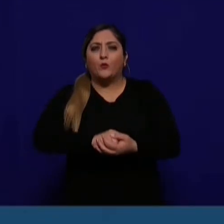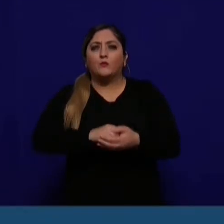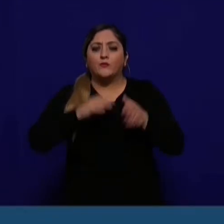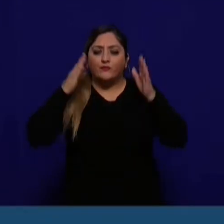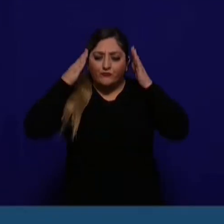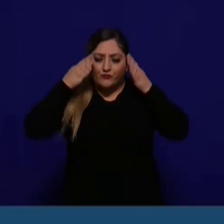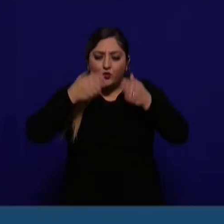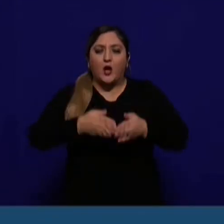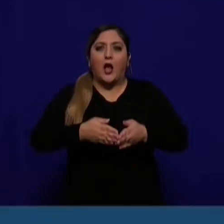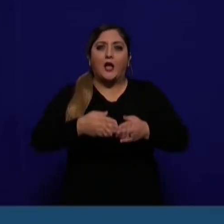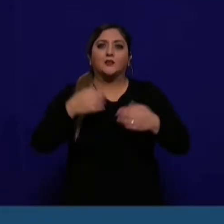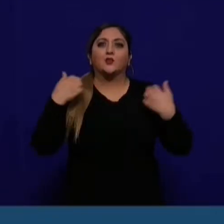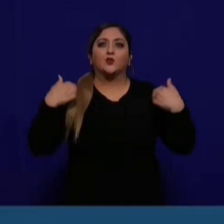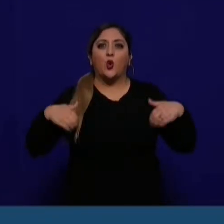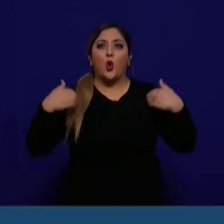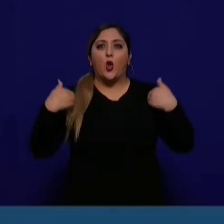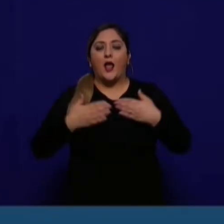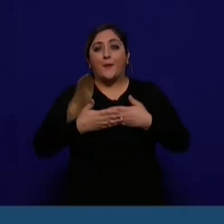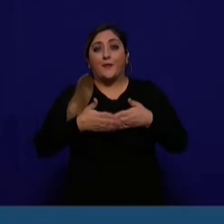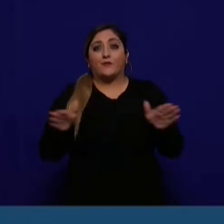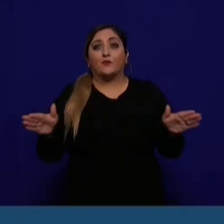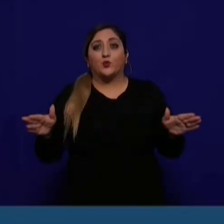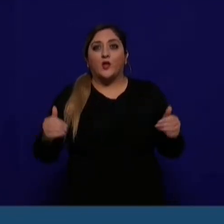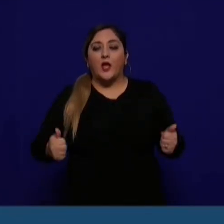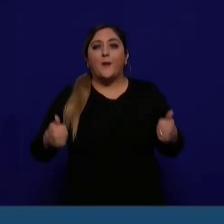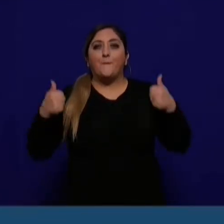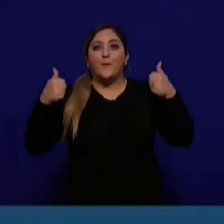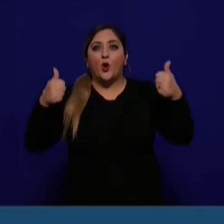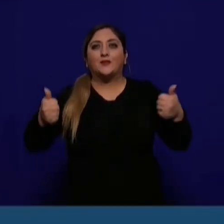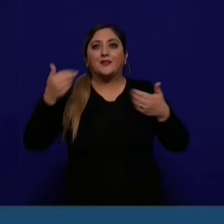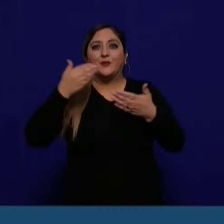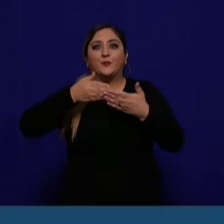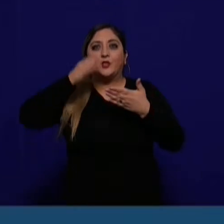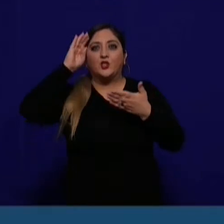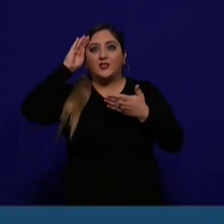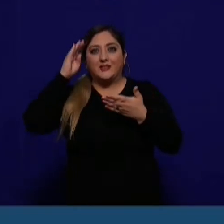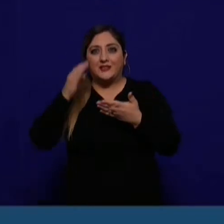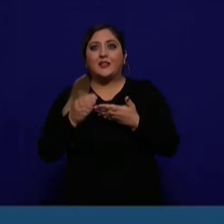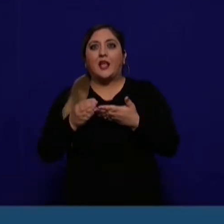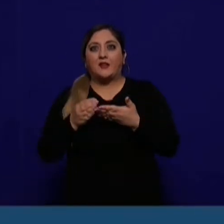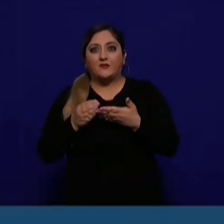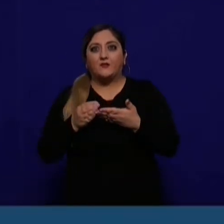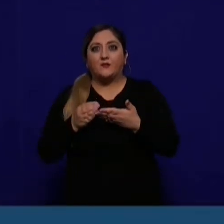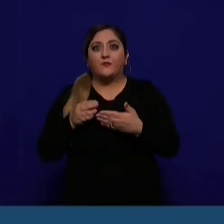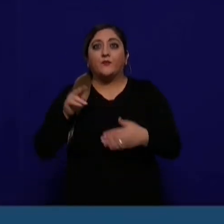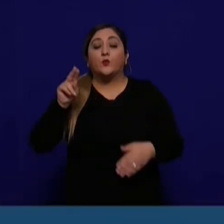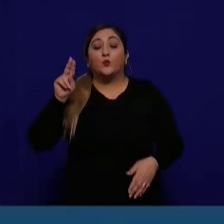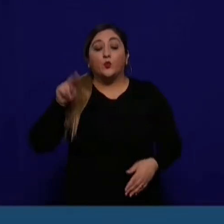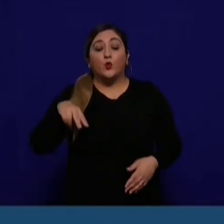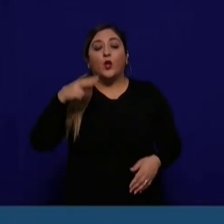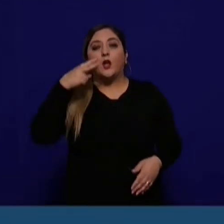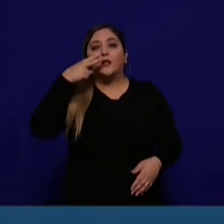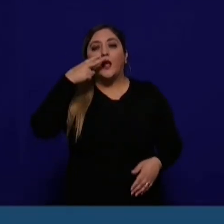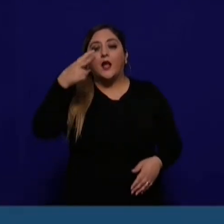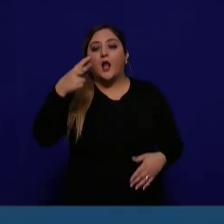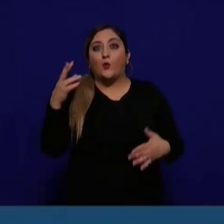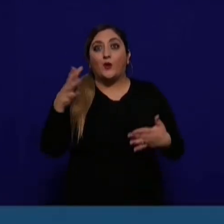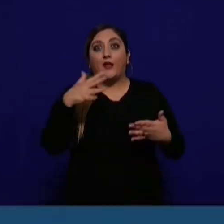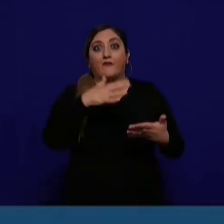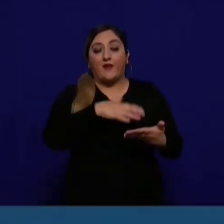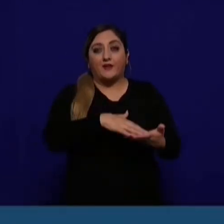li jiftħu u importanti biex aħna nkun nistgħu nipproteġu kemm nistgħu l-iskejjel u anke nkun qegħdin naraw l-impatt li jkun qed